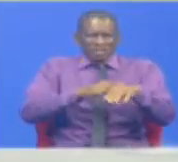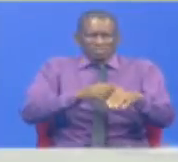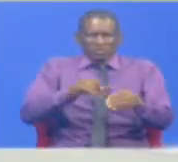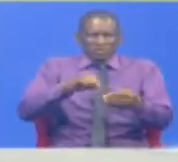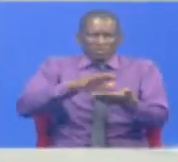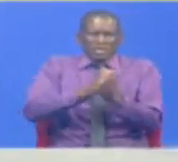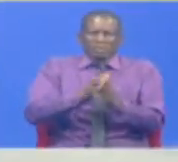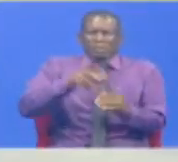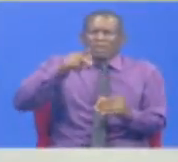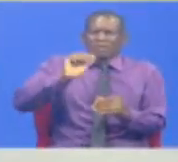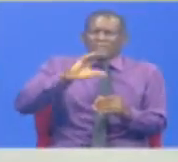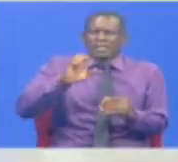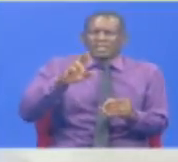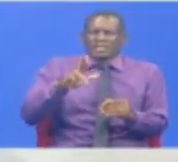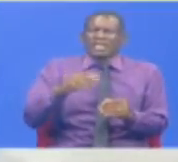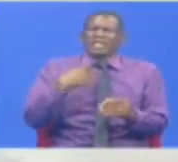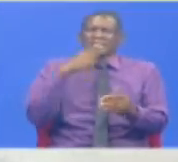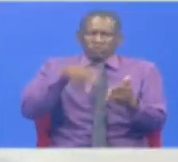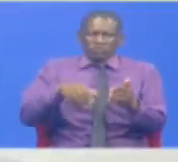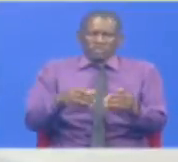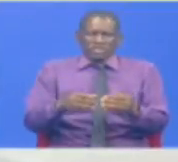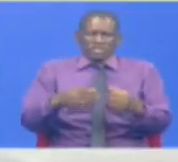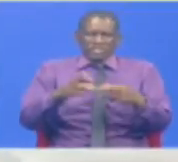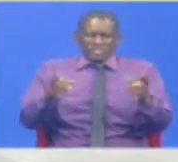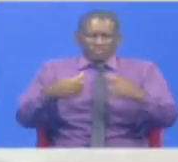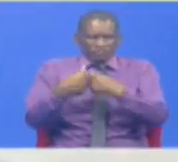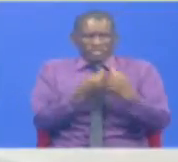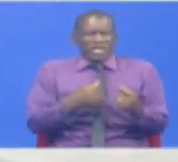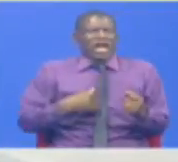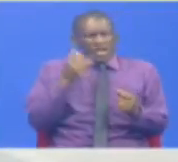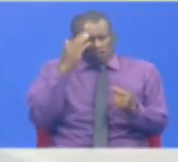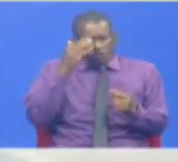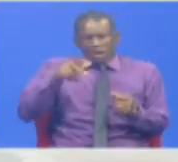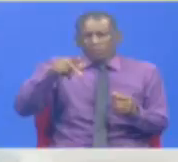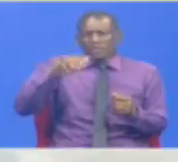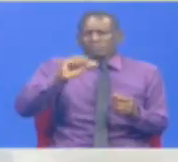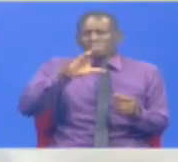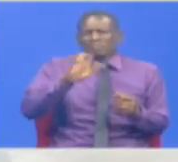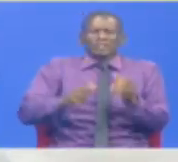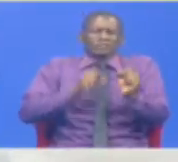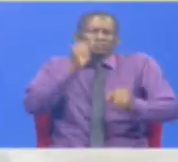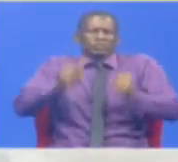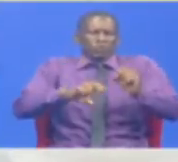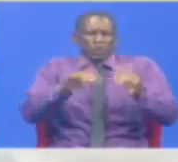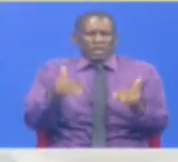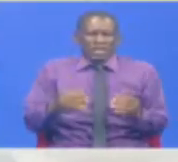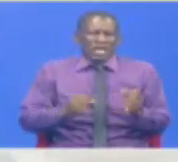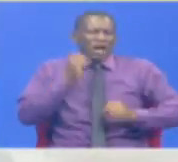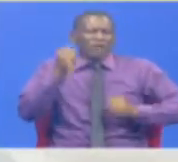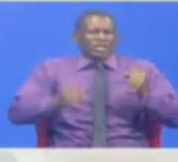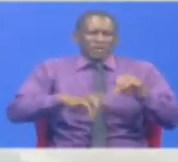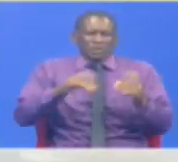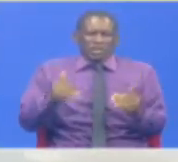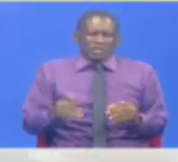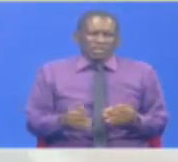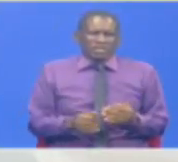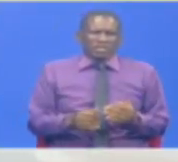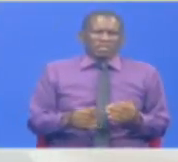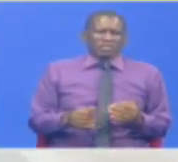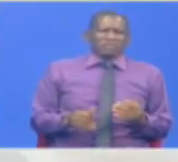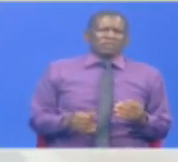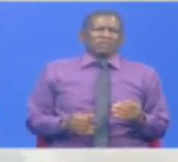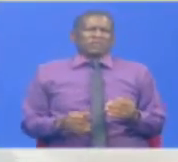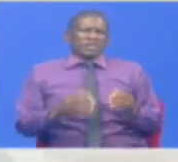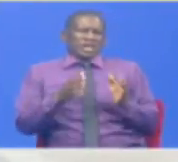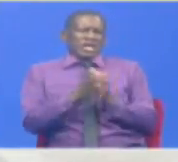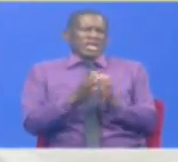up for the challenge. Mina jua nitapace vizuri. Nitakimbia poa. Hata ni mzuri juu ni major event. Na mina